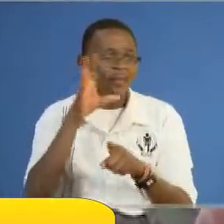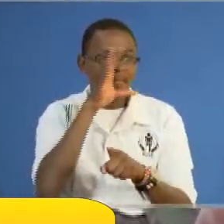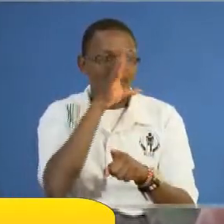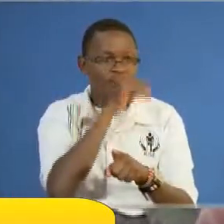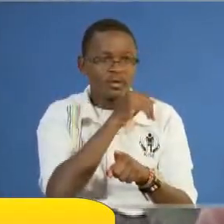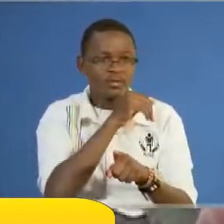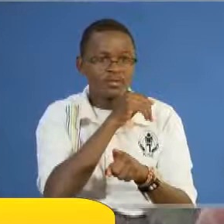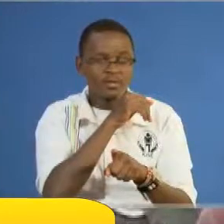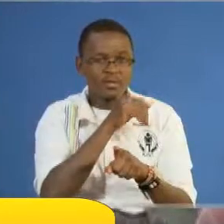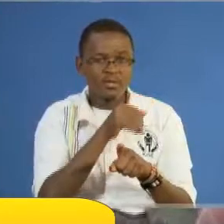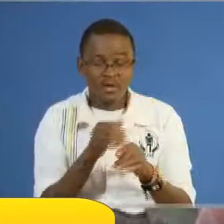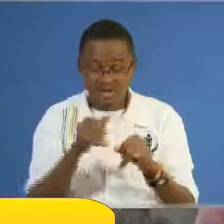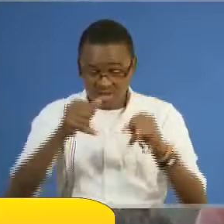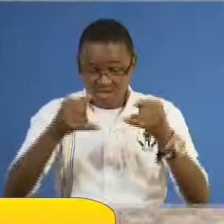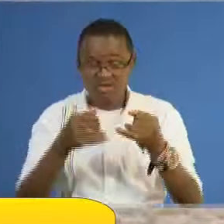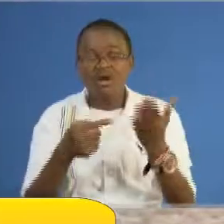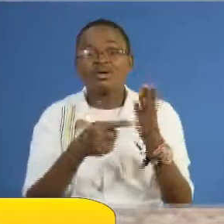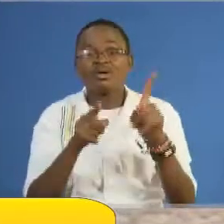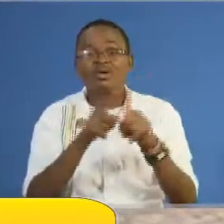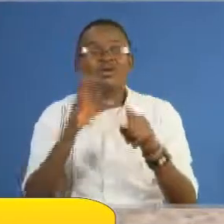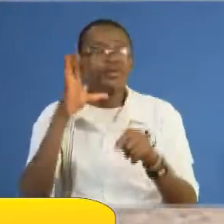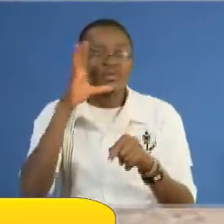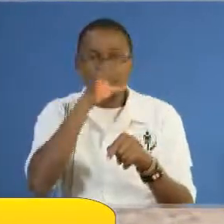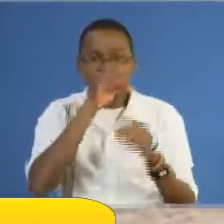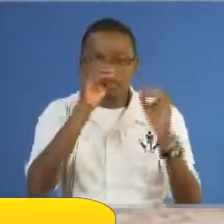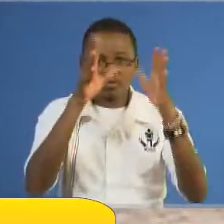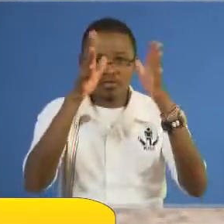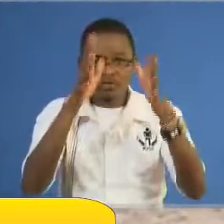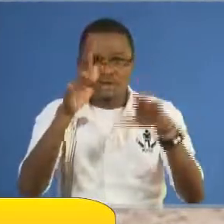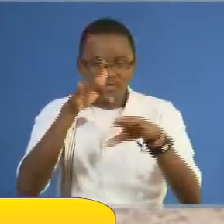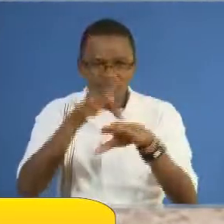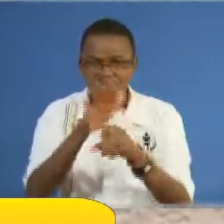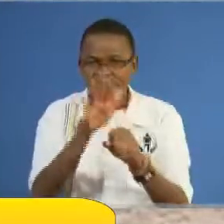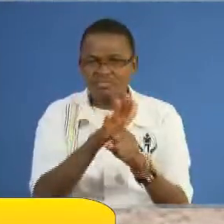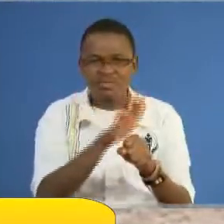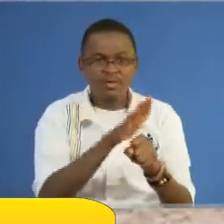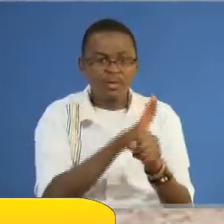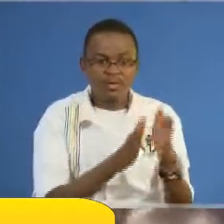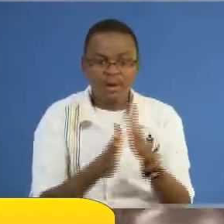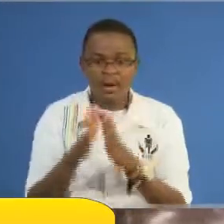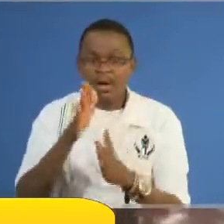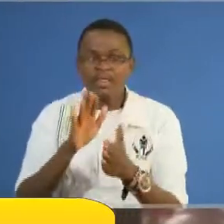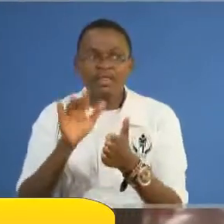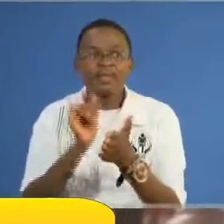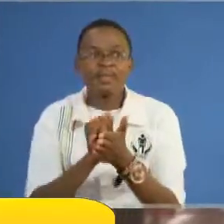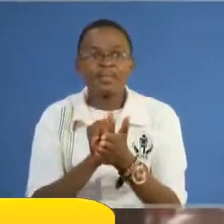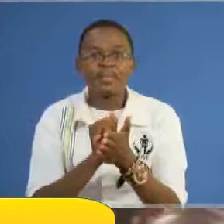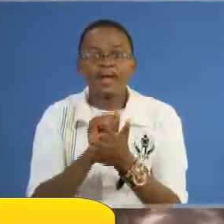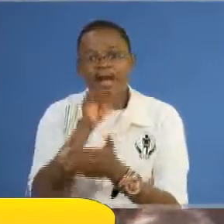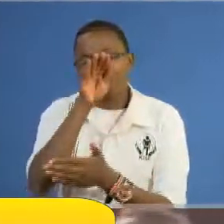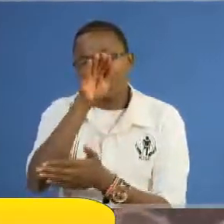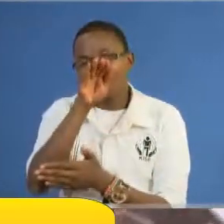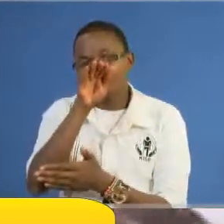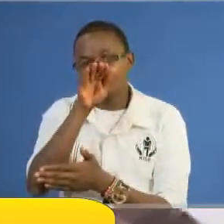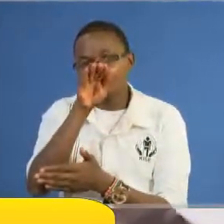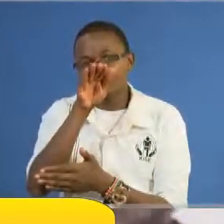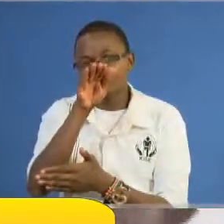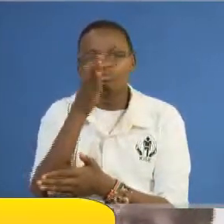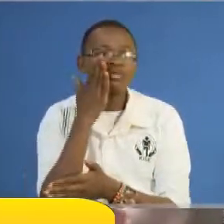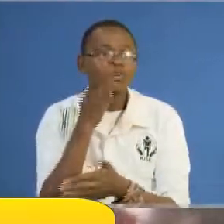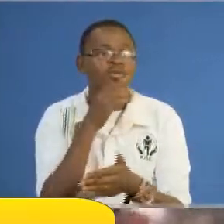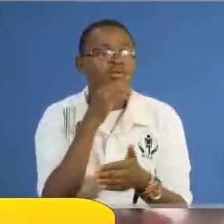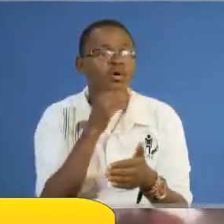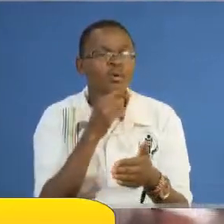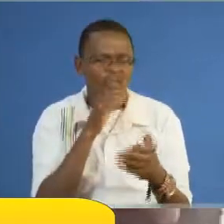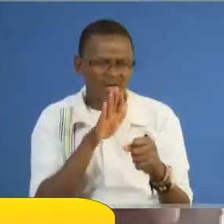wa miundombinu hizo, ukosefu wa walimu pia umeathiri sana mpango huo. Aliwauliza wazazi kuhakikisha